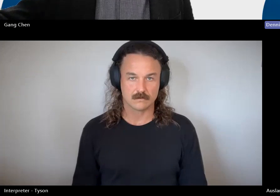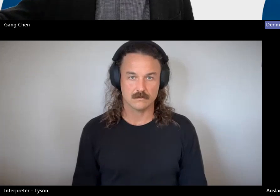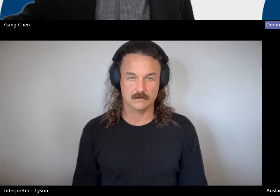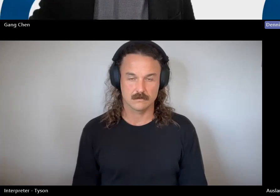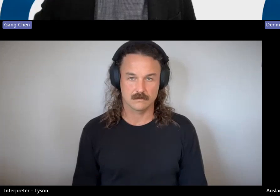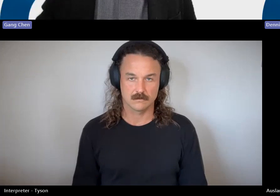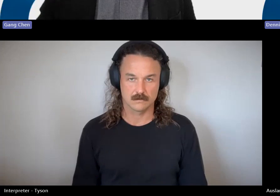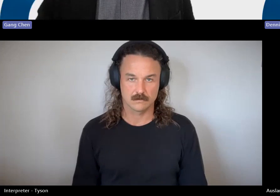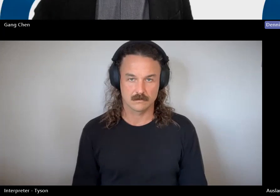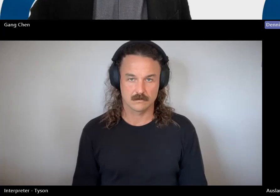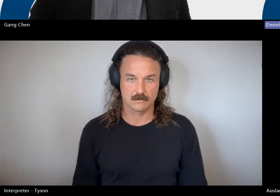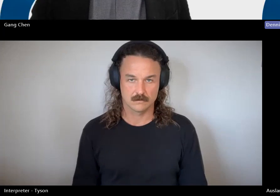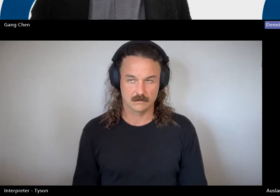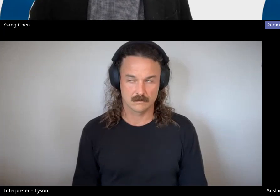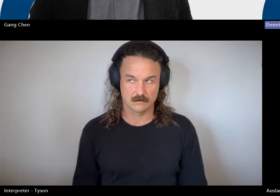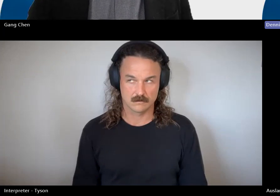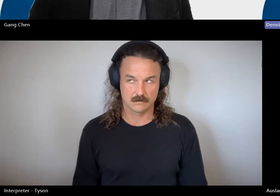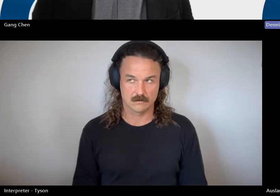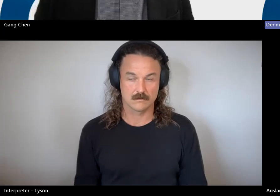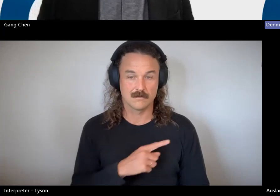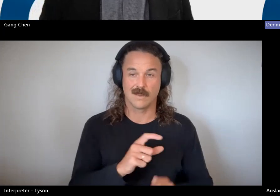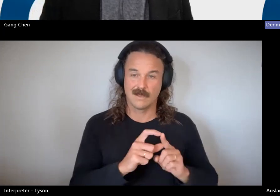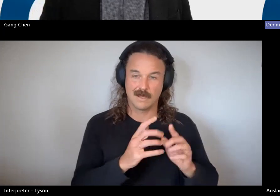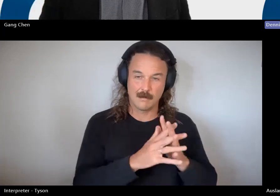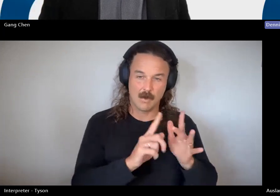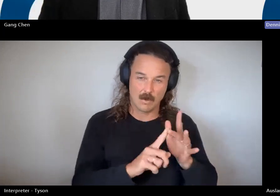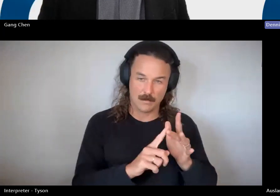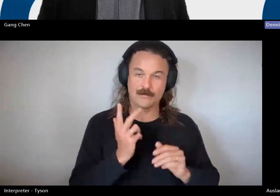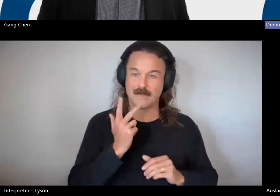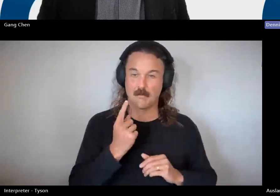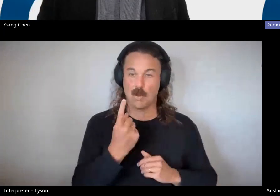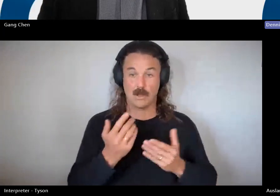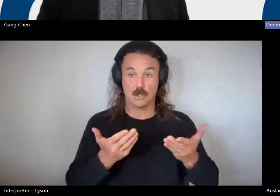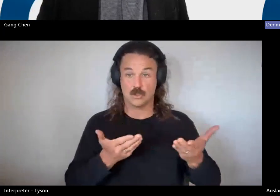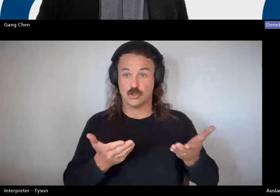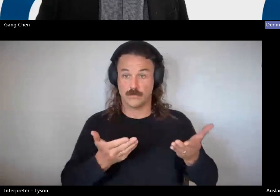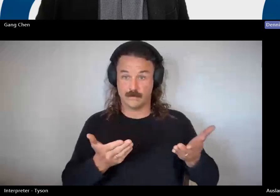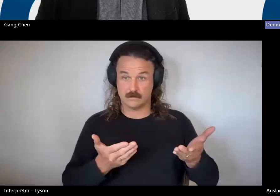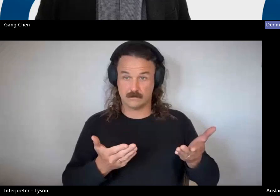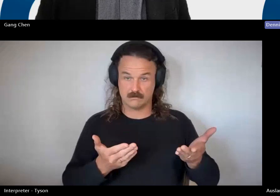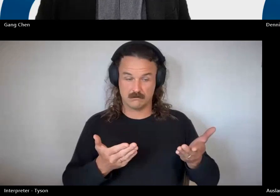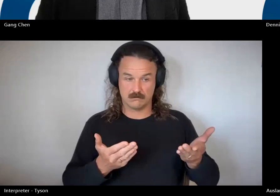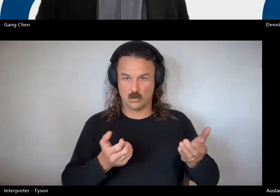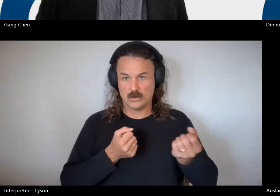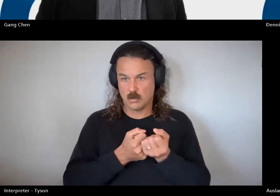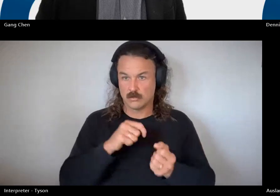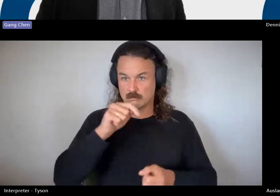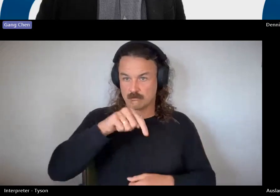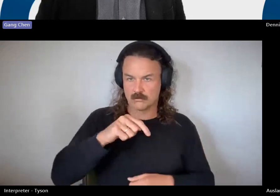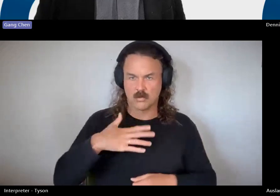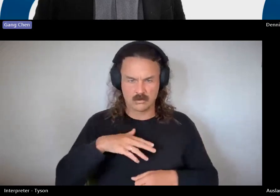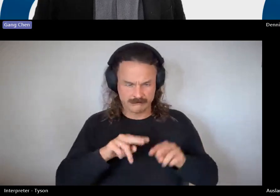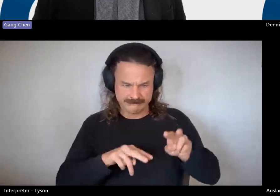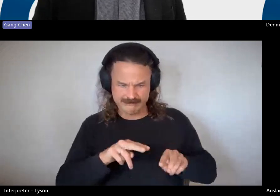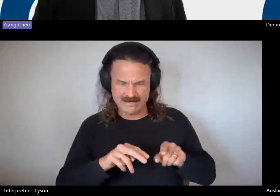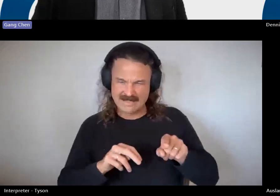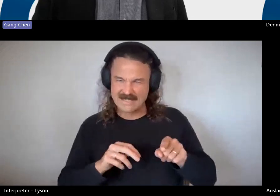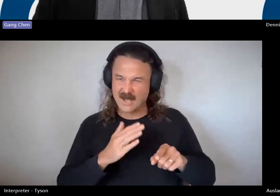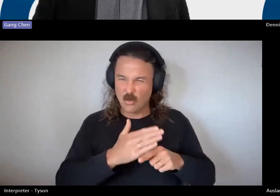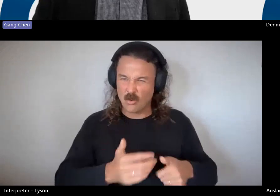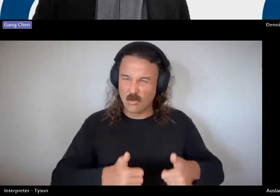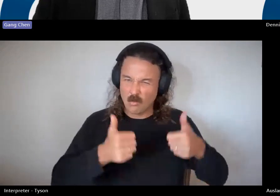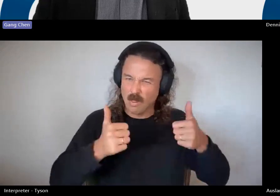and evaluate the value of particular services supports or, policy changes? Yes, thanks for the